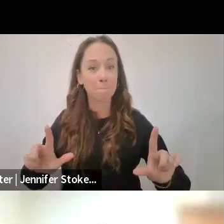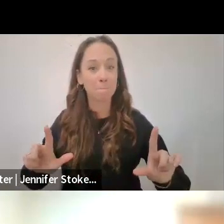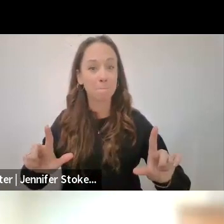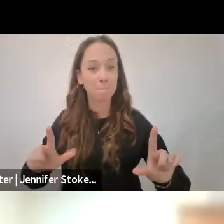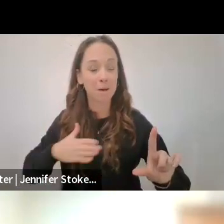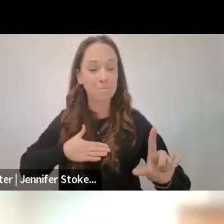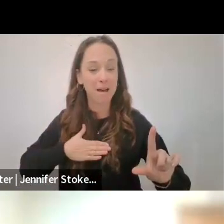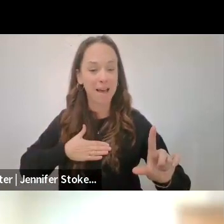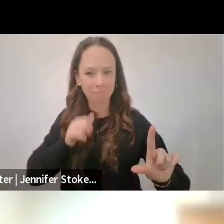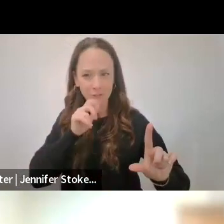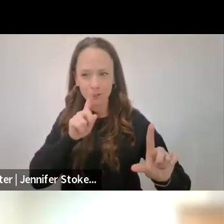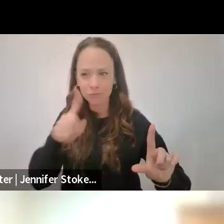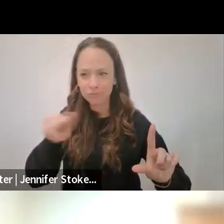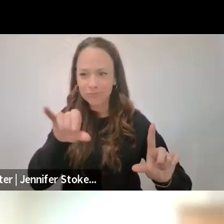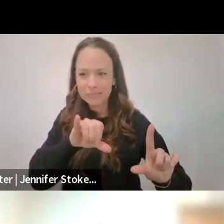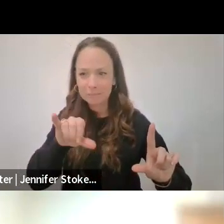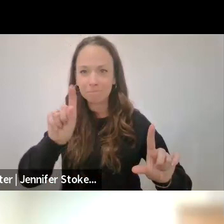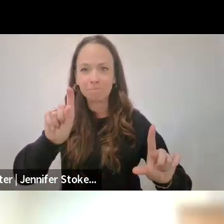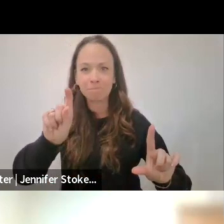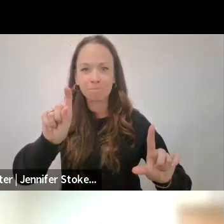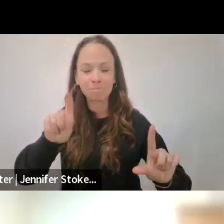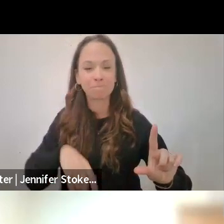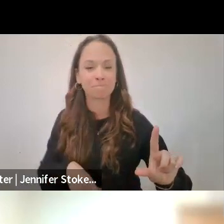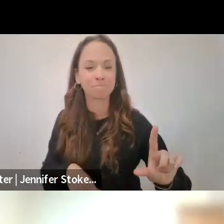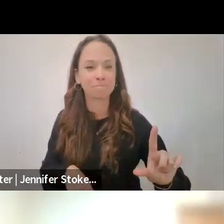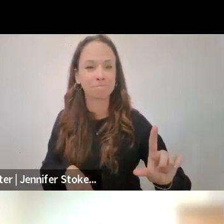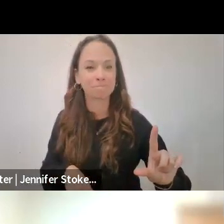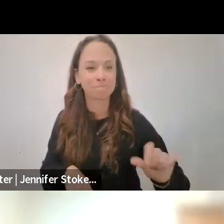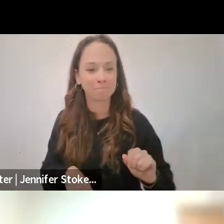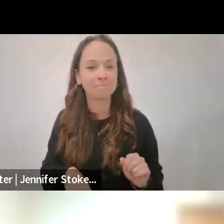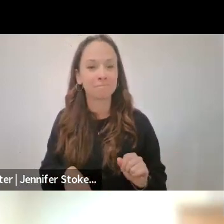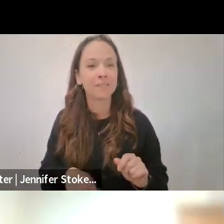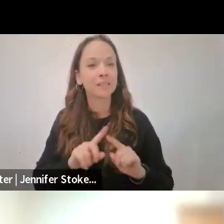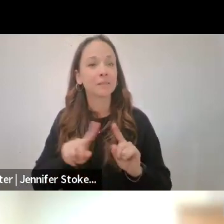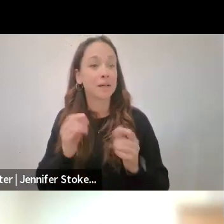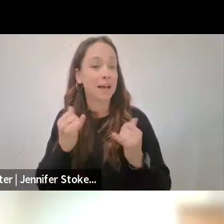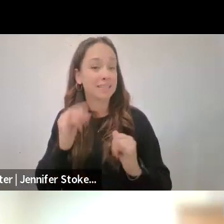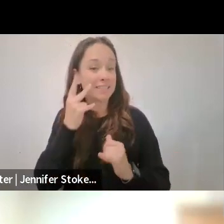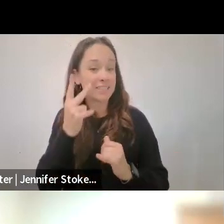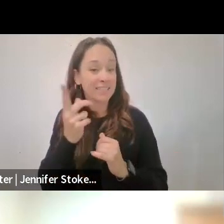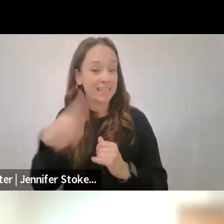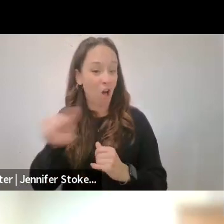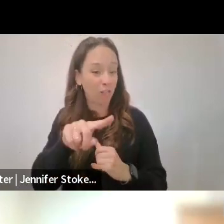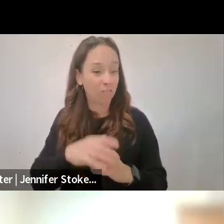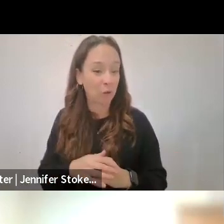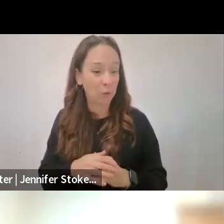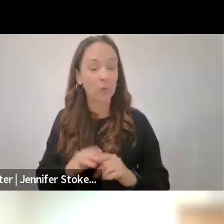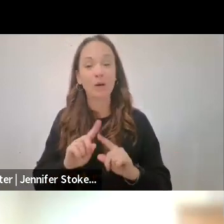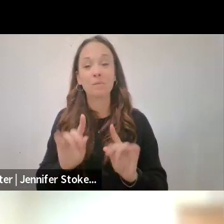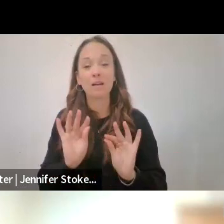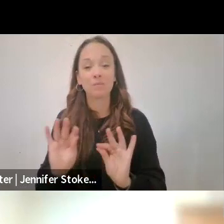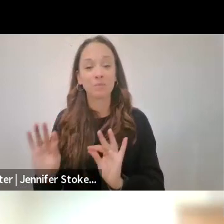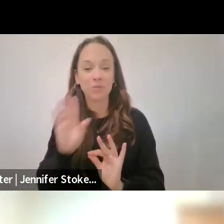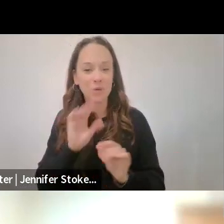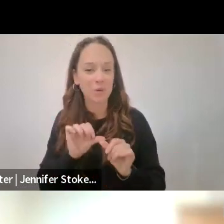my end. So I'm not sure if somebody came in a different way, but I still can see all of the panelists. So we're good. We'll